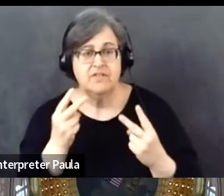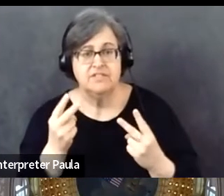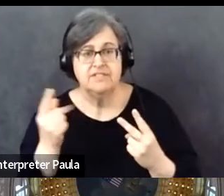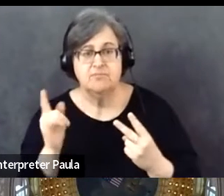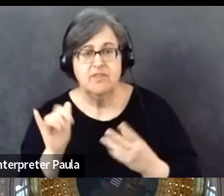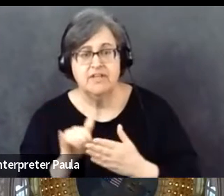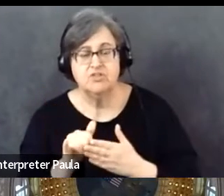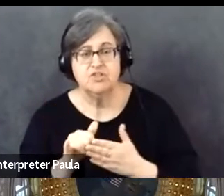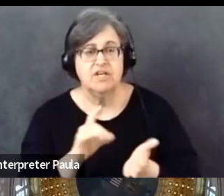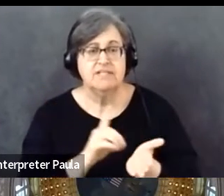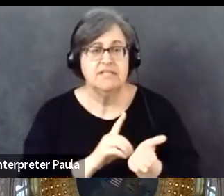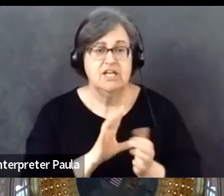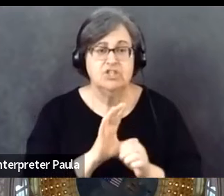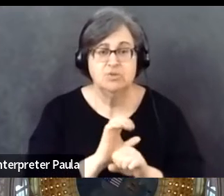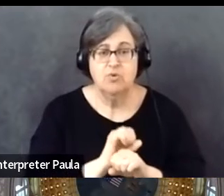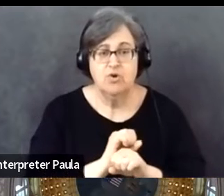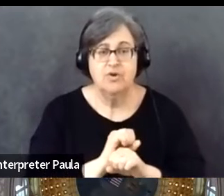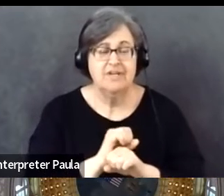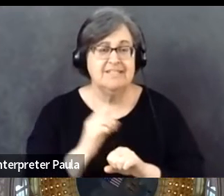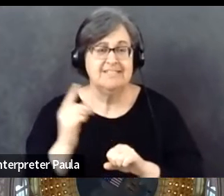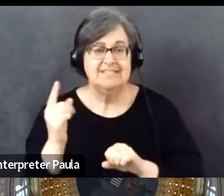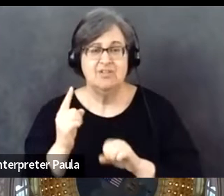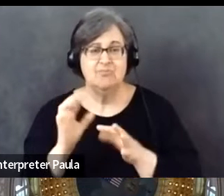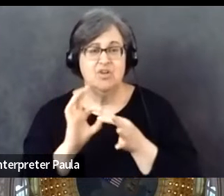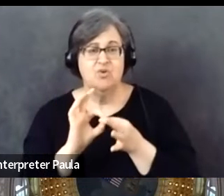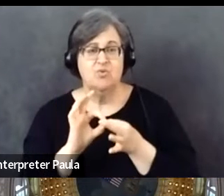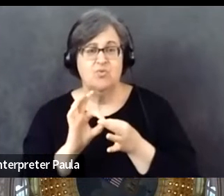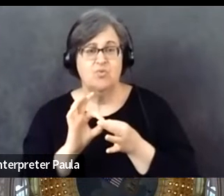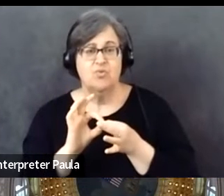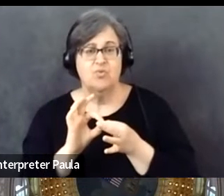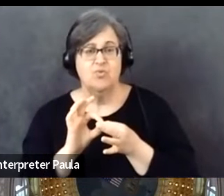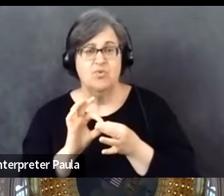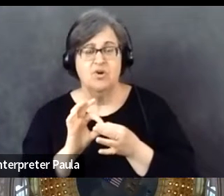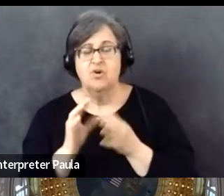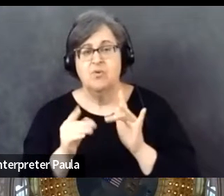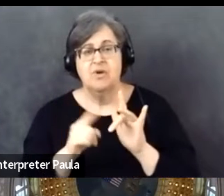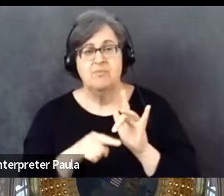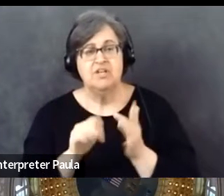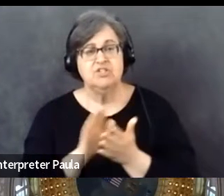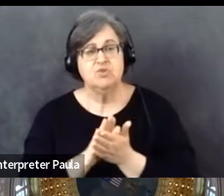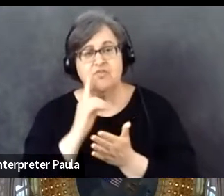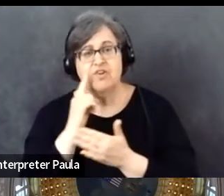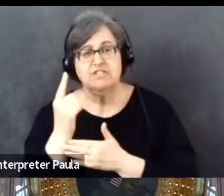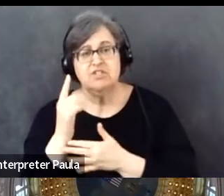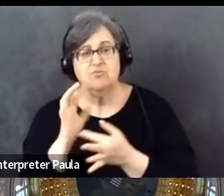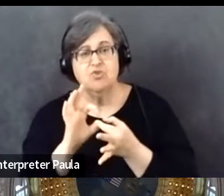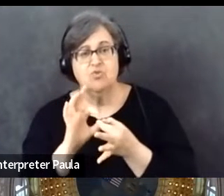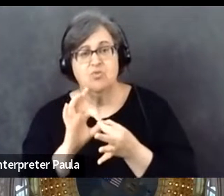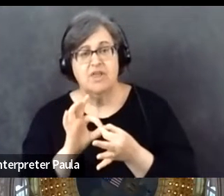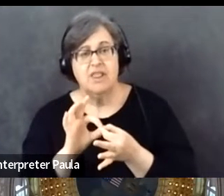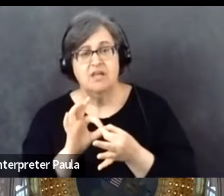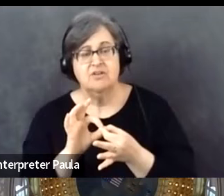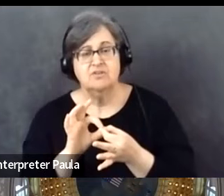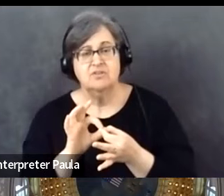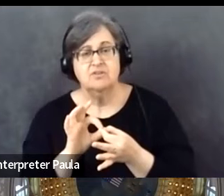something like that, or a doctor's appointment or something related to they're missing school for something related to